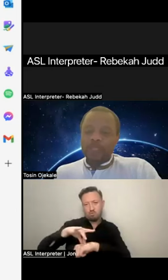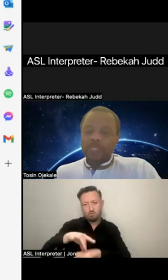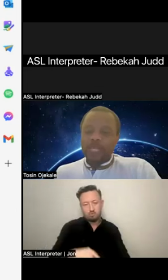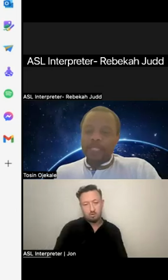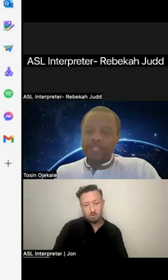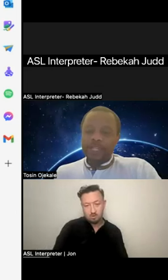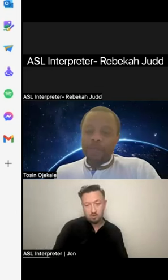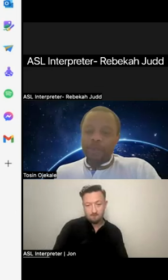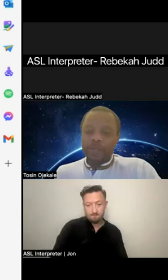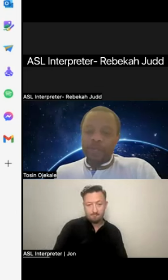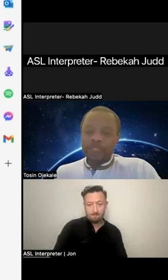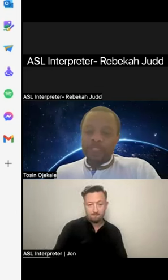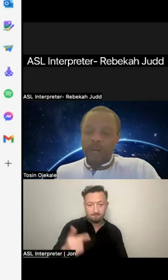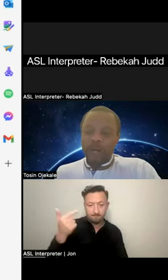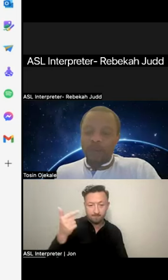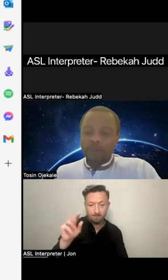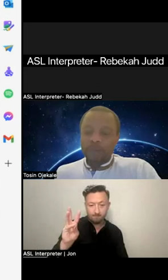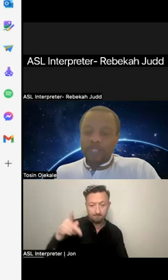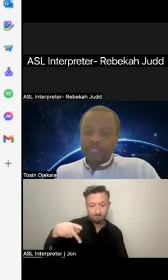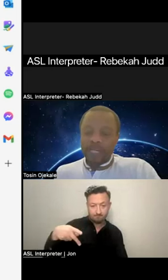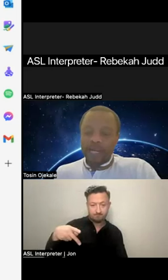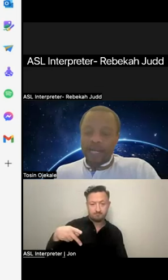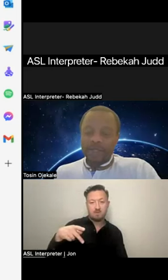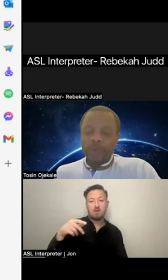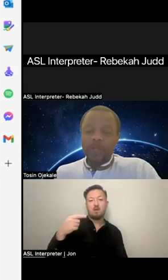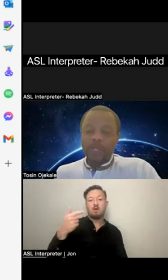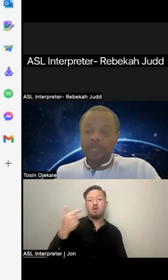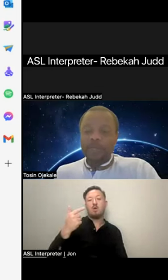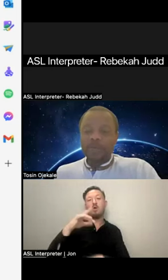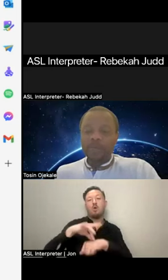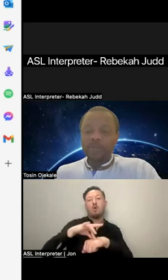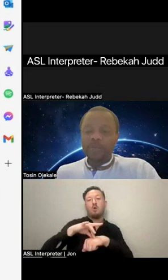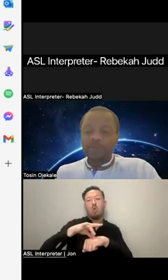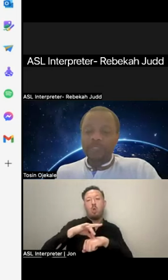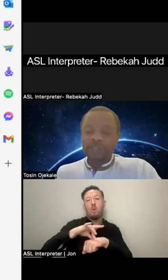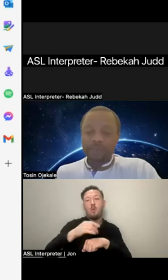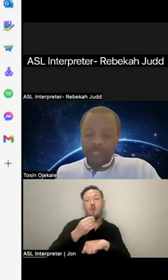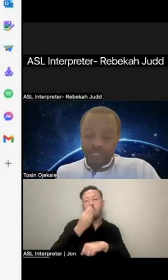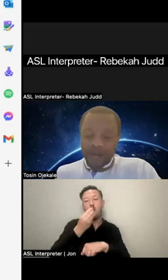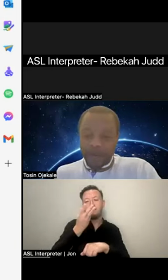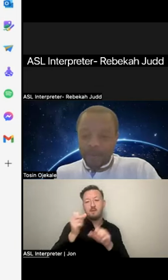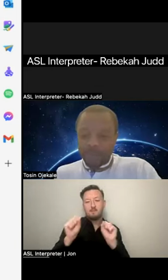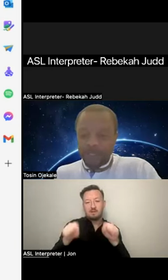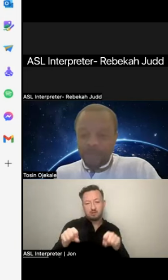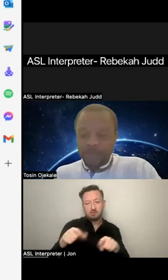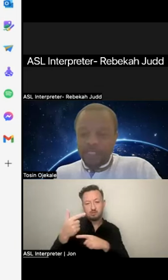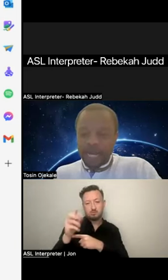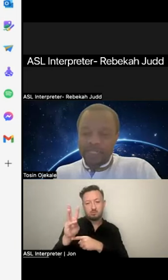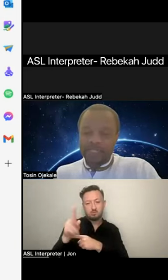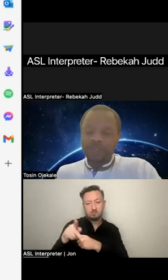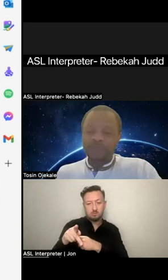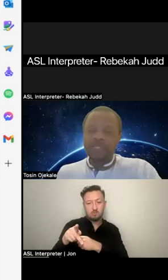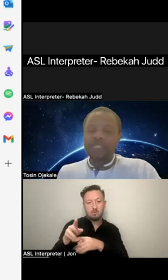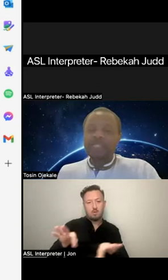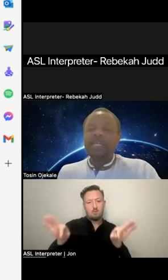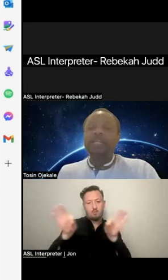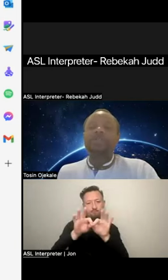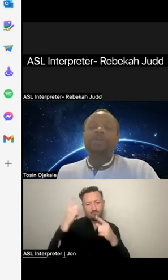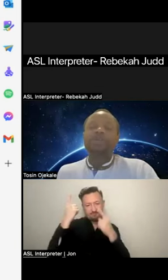So the GWP, which is global warming potential, and ODP, ozone depletion potential, must be looked at